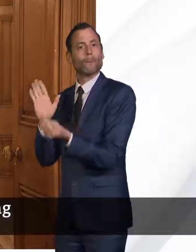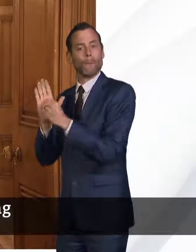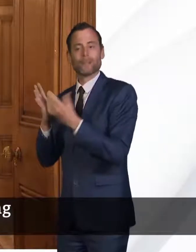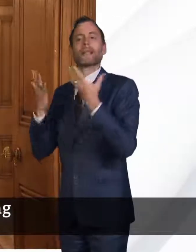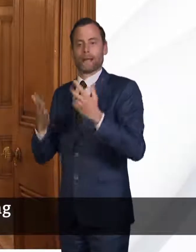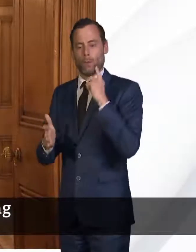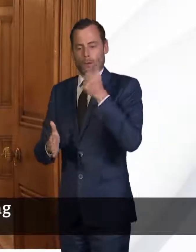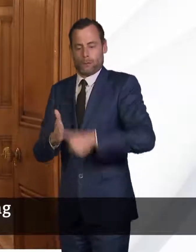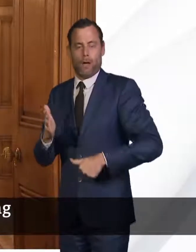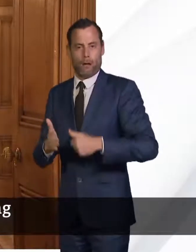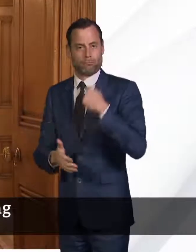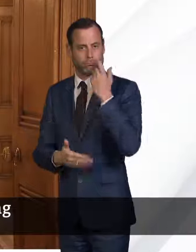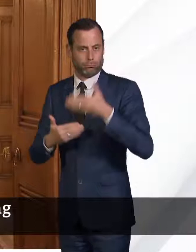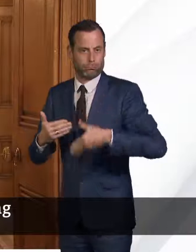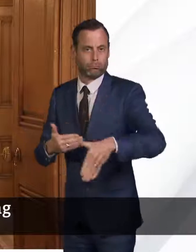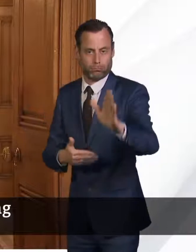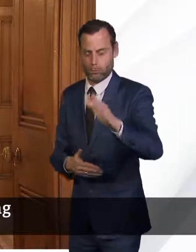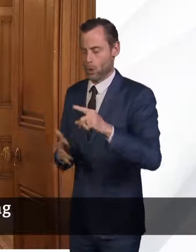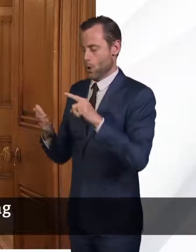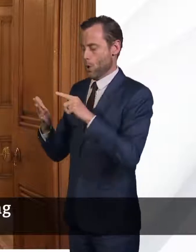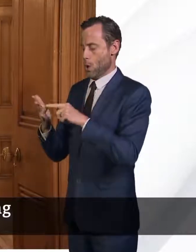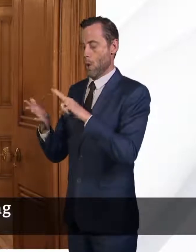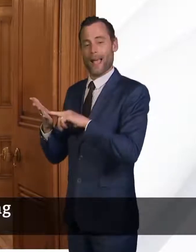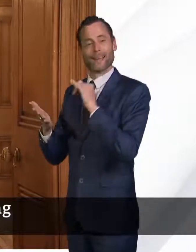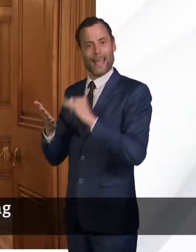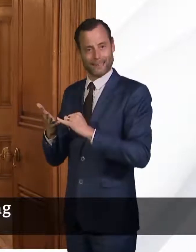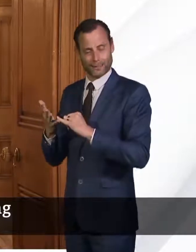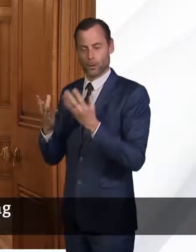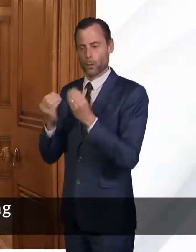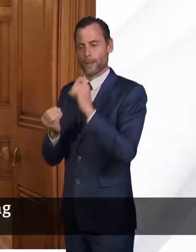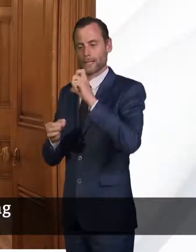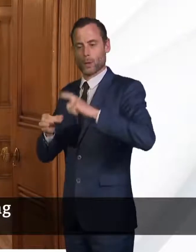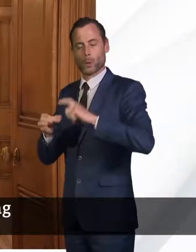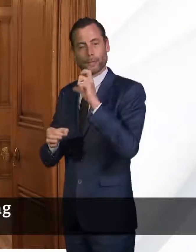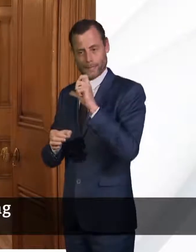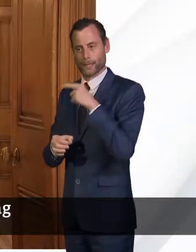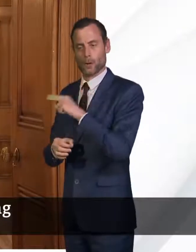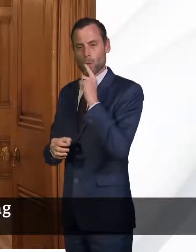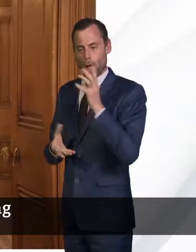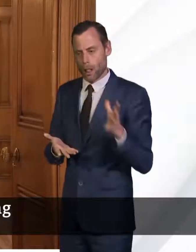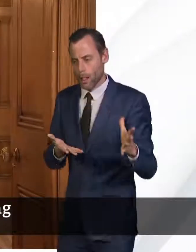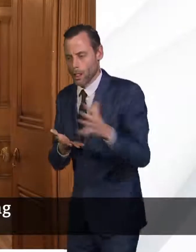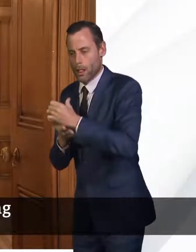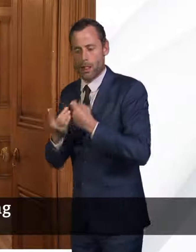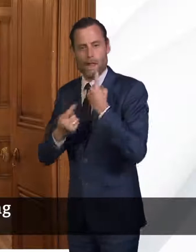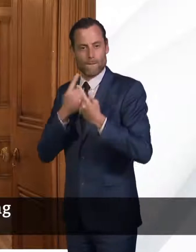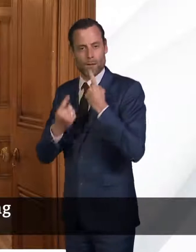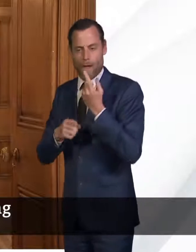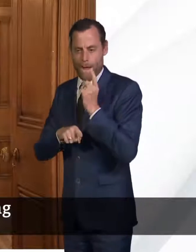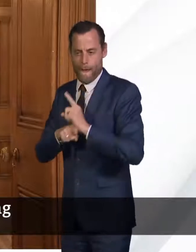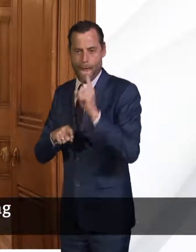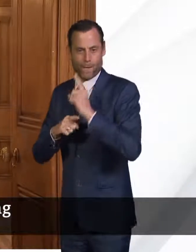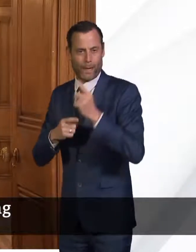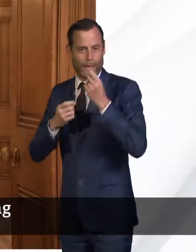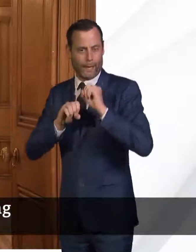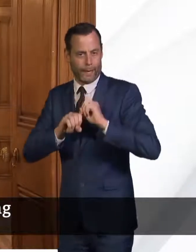supplement the ONS and CQC weekly publication and all add to our understanding of how this virus is spreading day